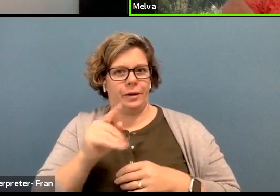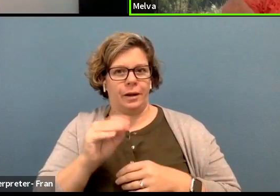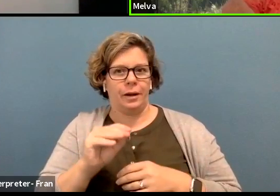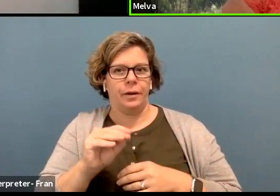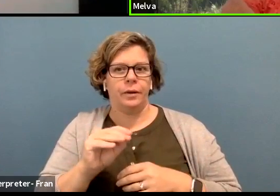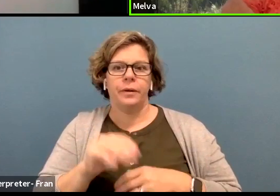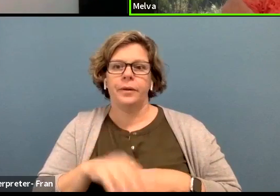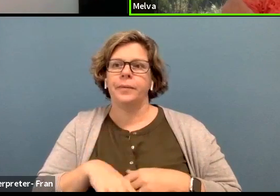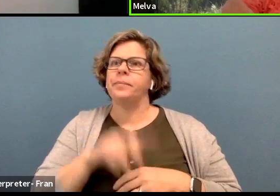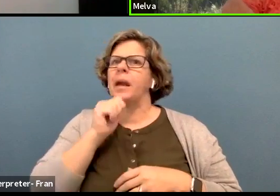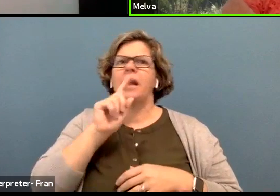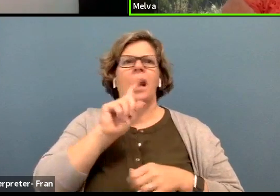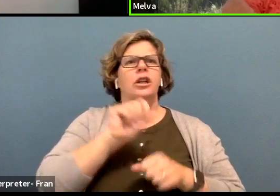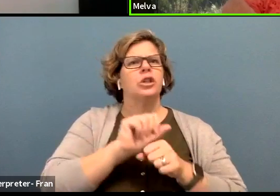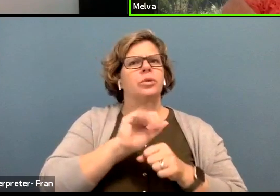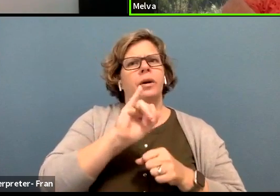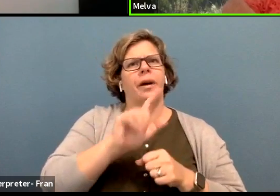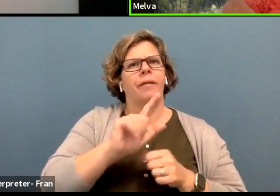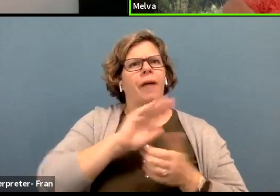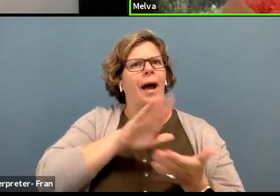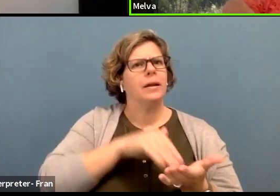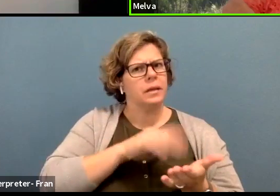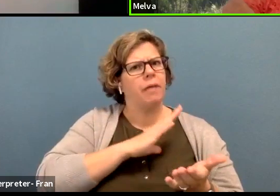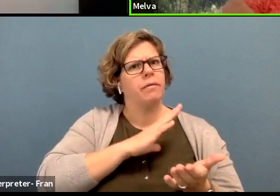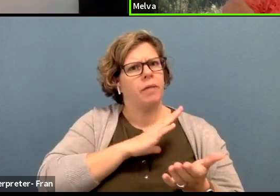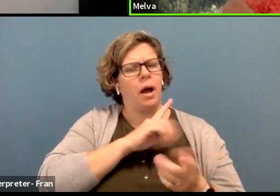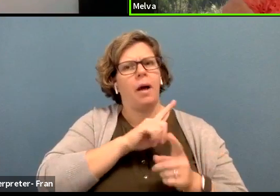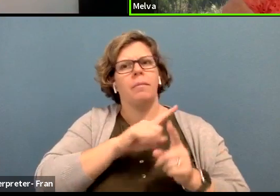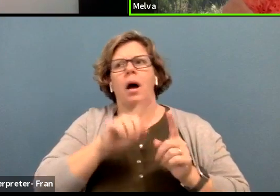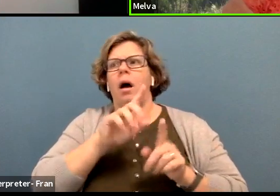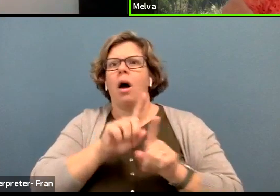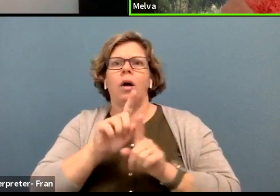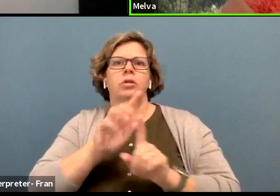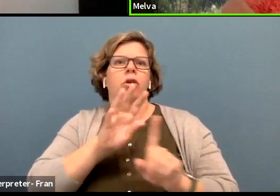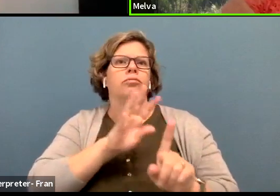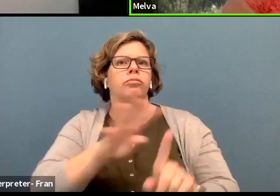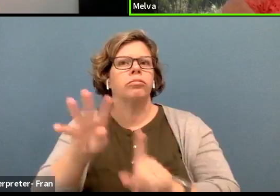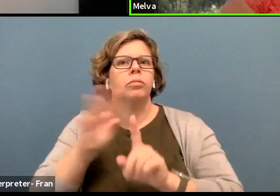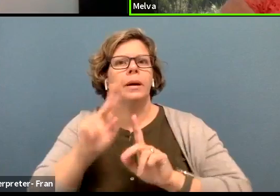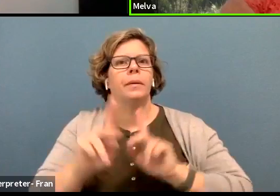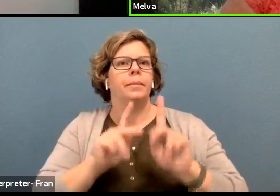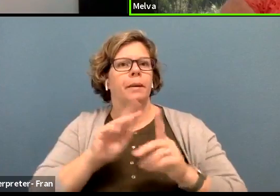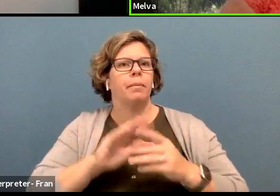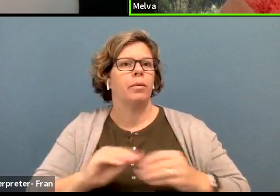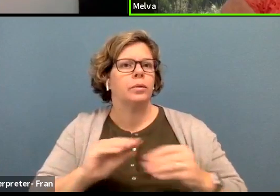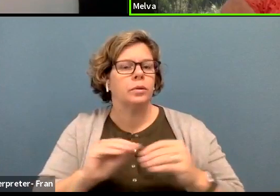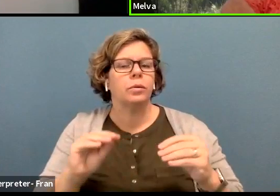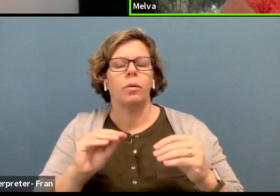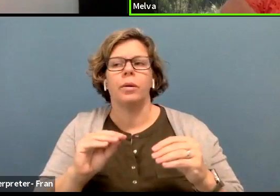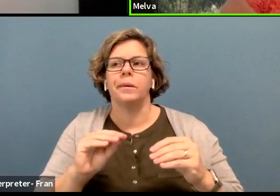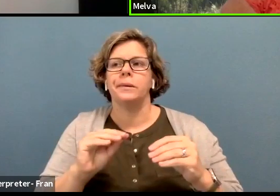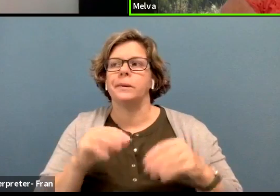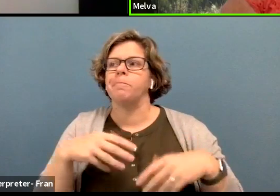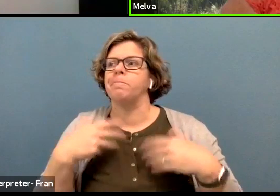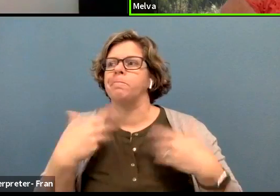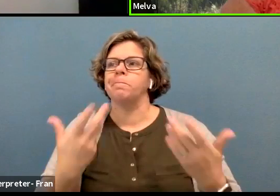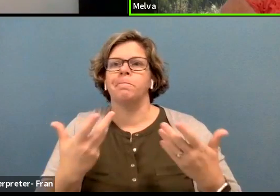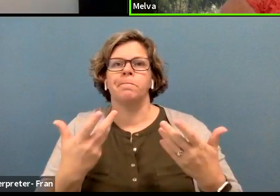for centers. We want to record people's stories that work for other